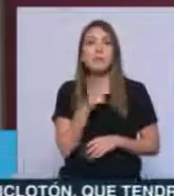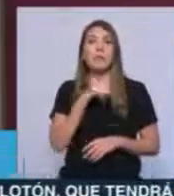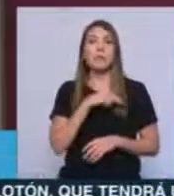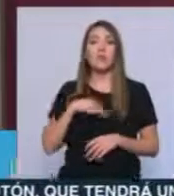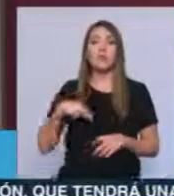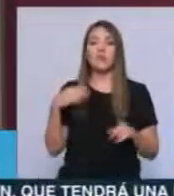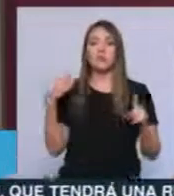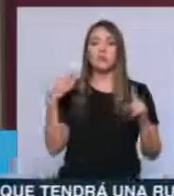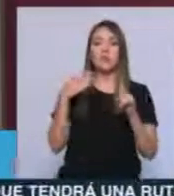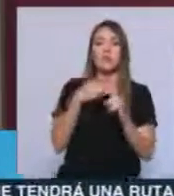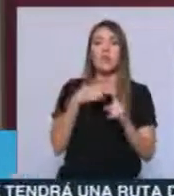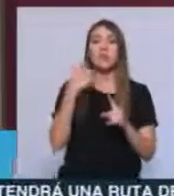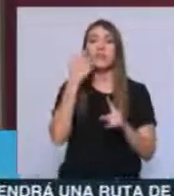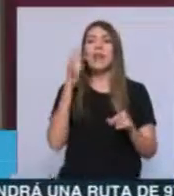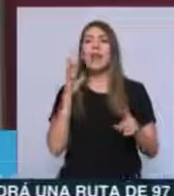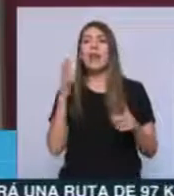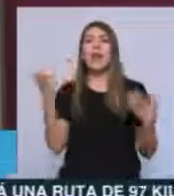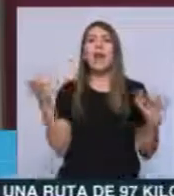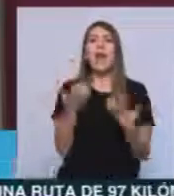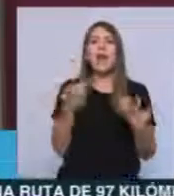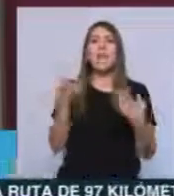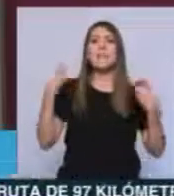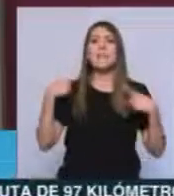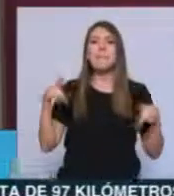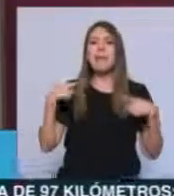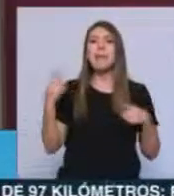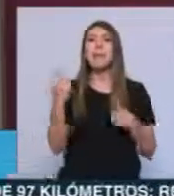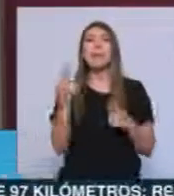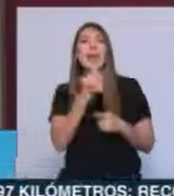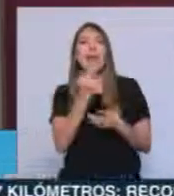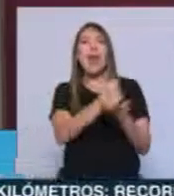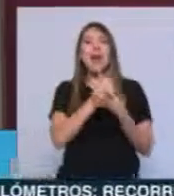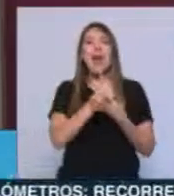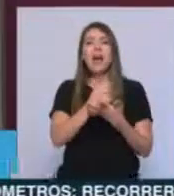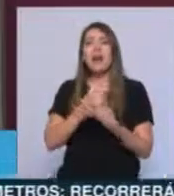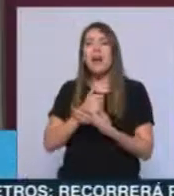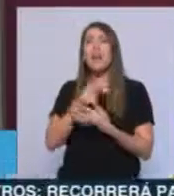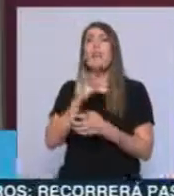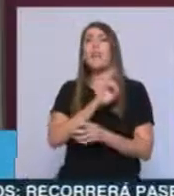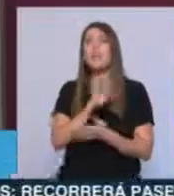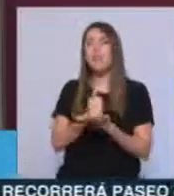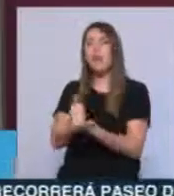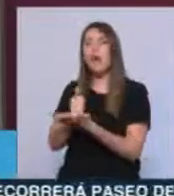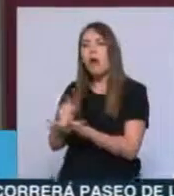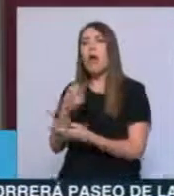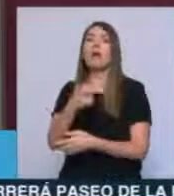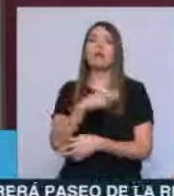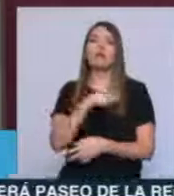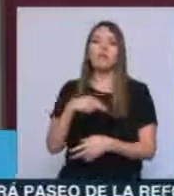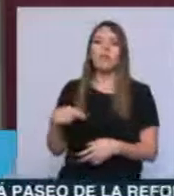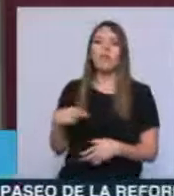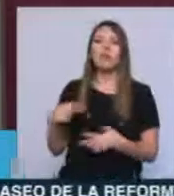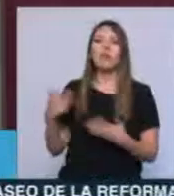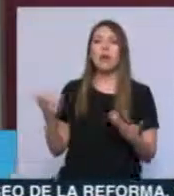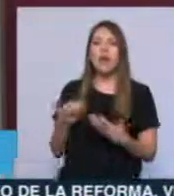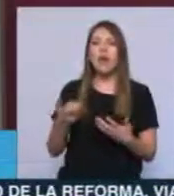objective is to reach people who need help and aren't getting the help that they need. We do it by bringing